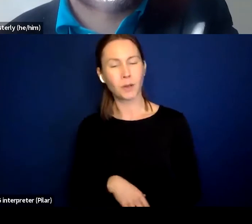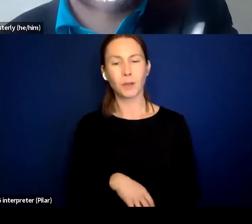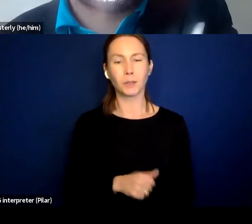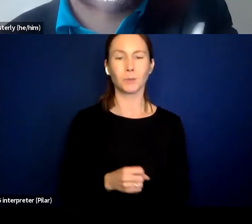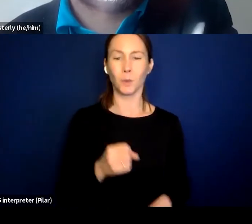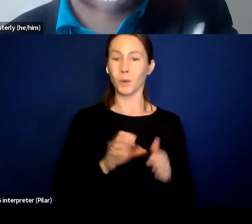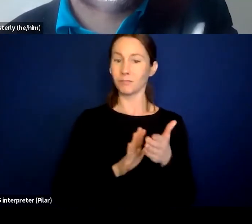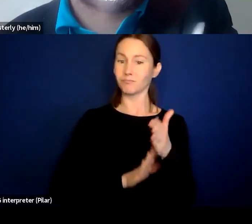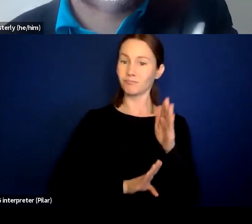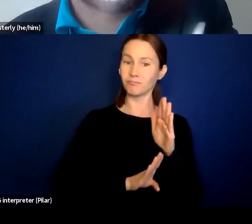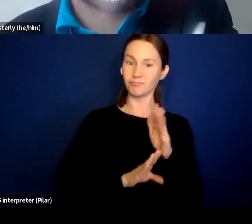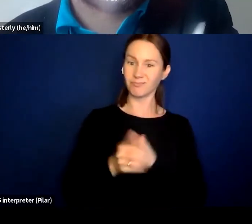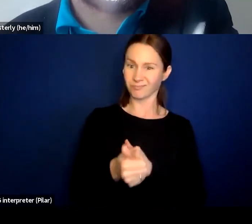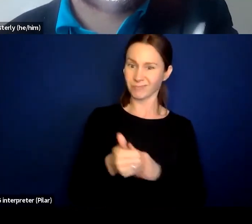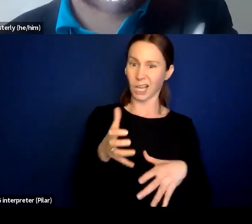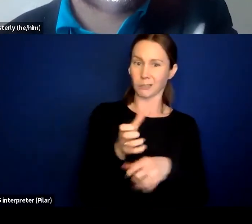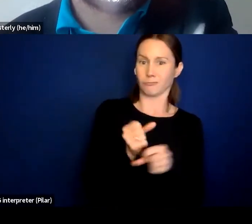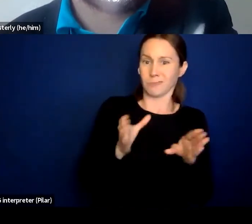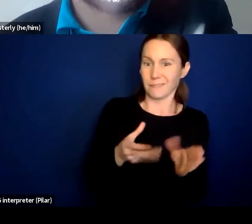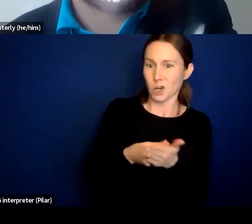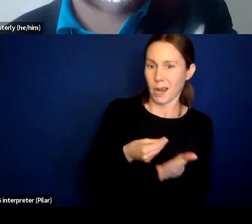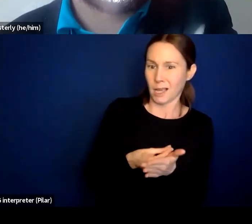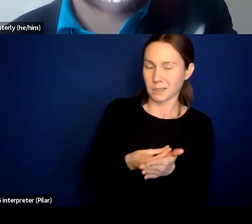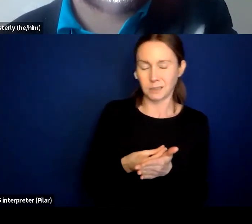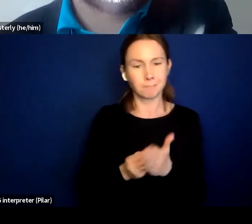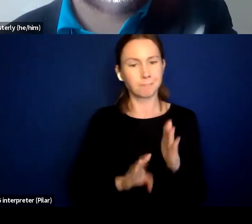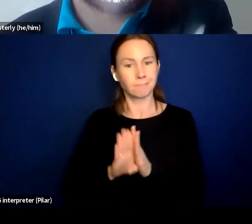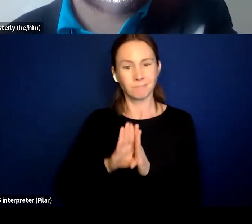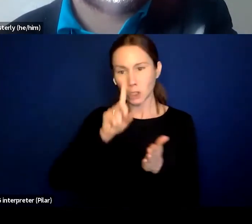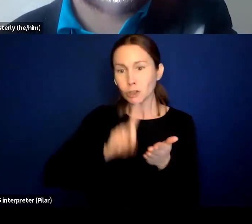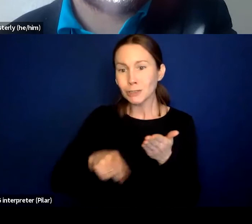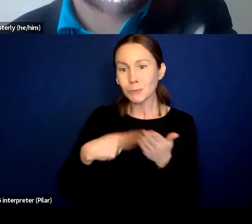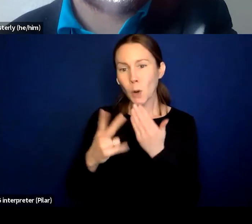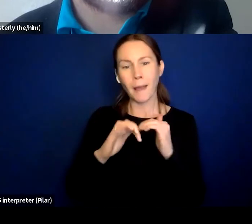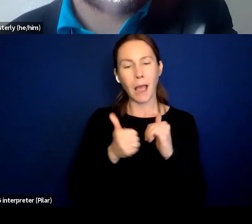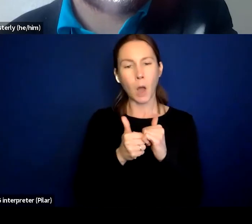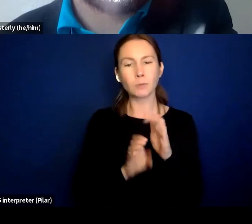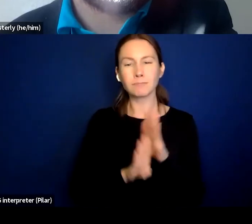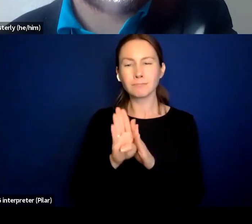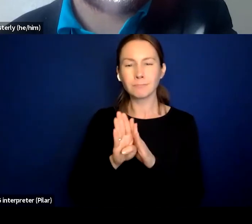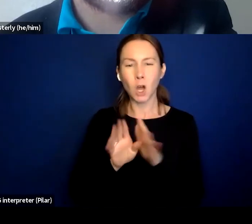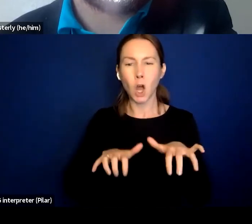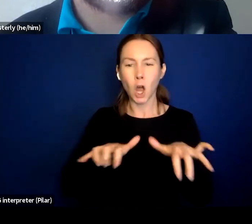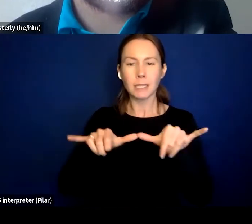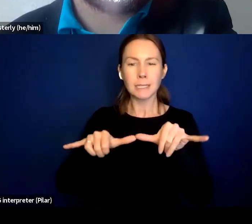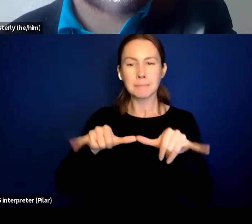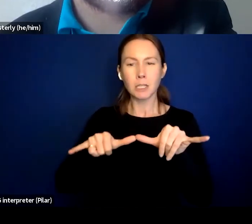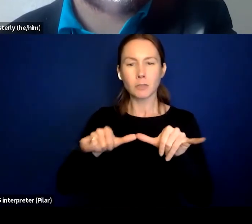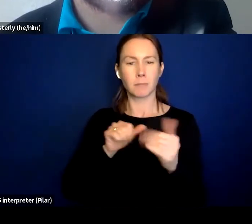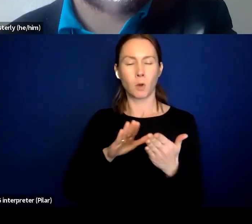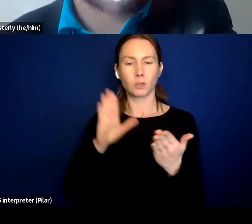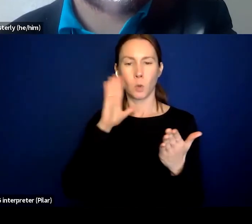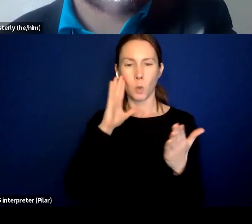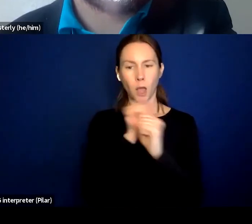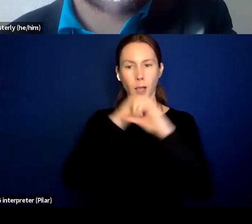research program that was looking at how to create an audience measurement system that visibilizes